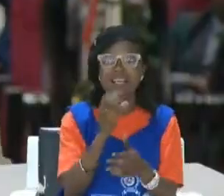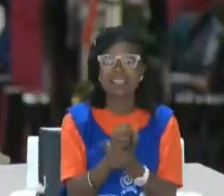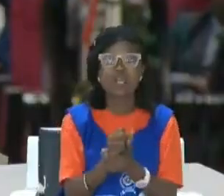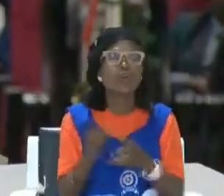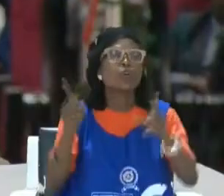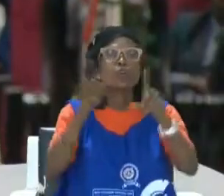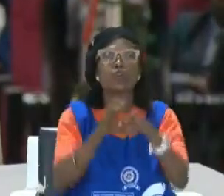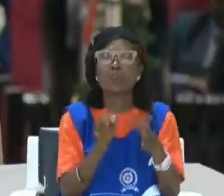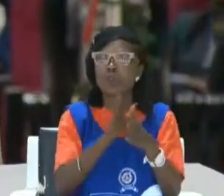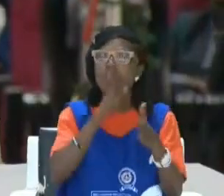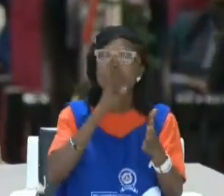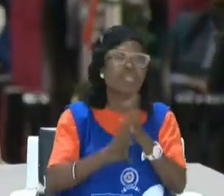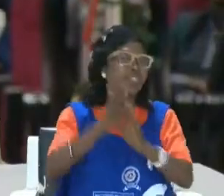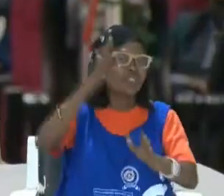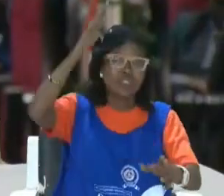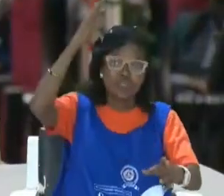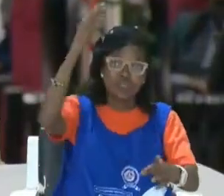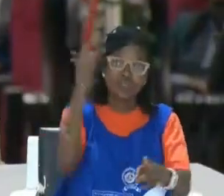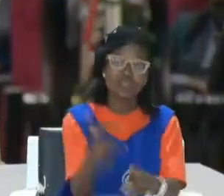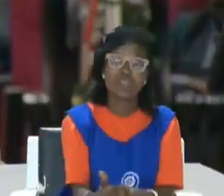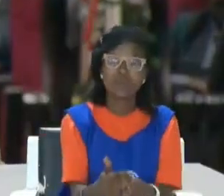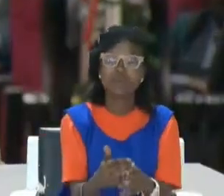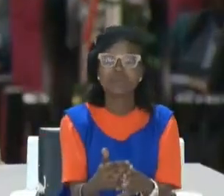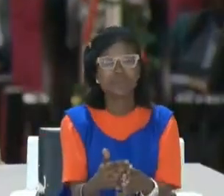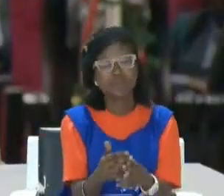shall it be in Jesus' name.